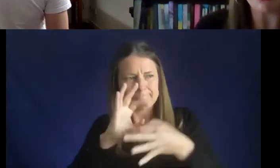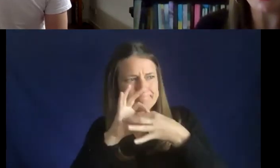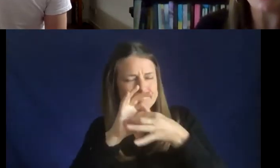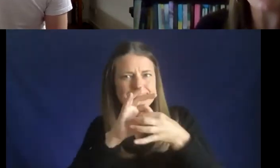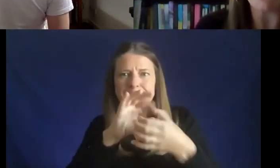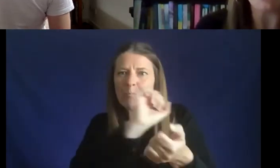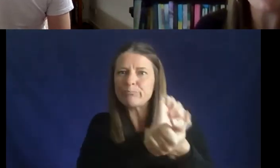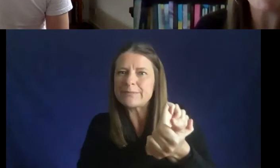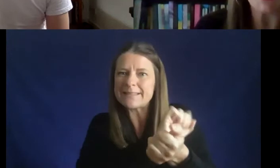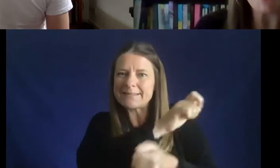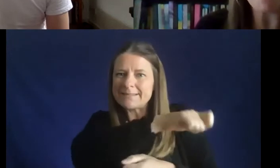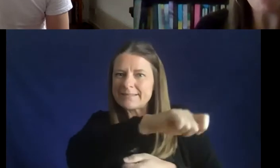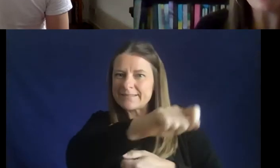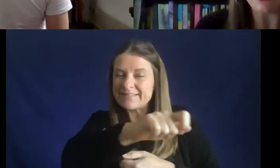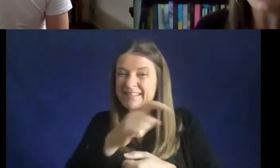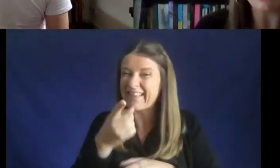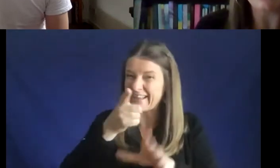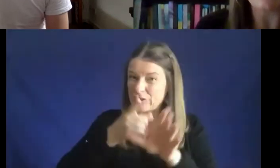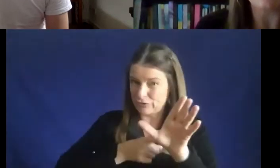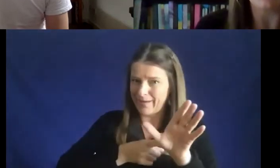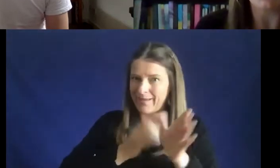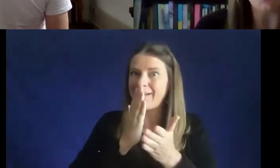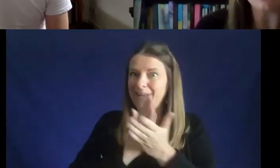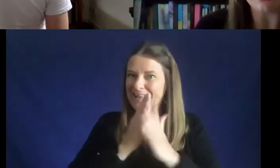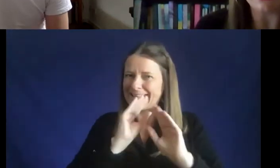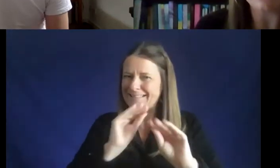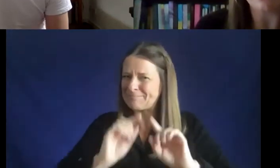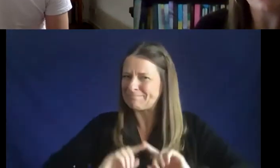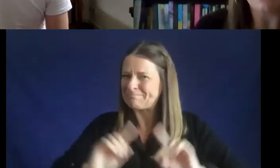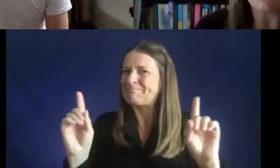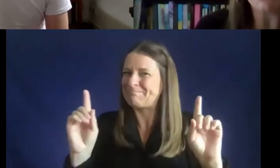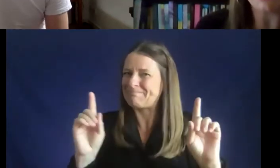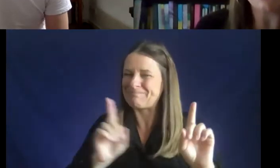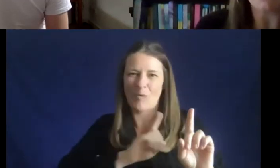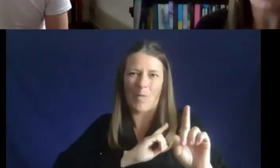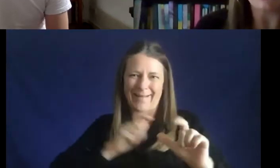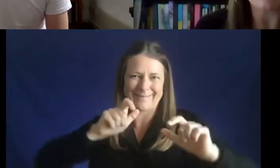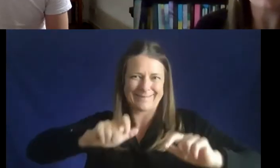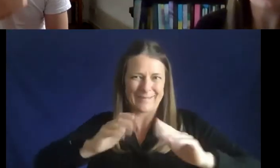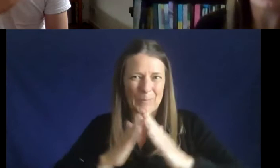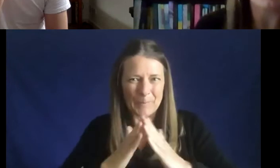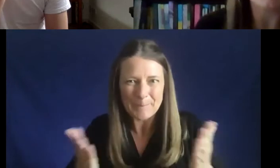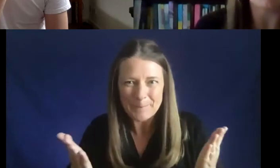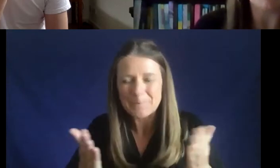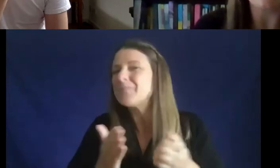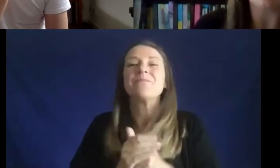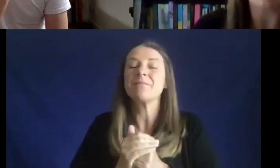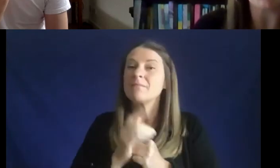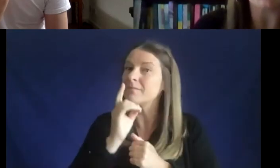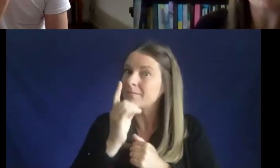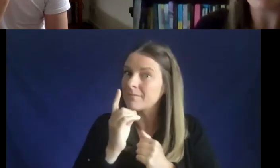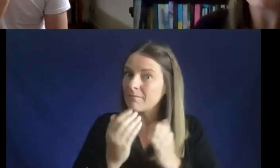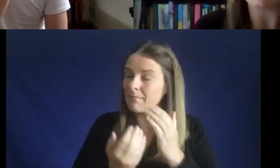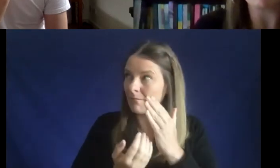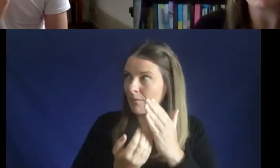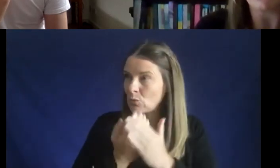has been different, but potentially this new context has shed a different light on some ideas